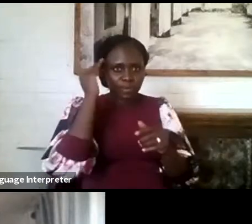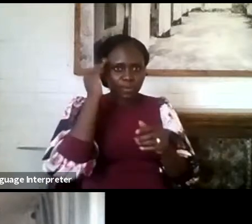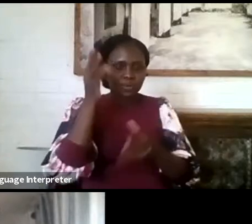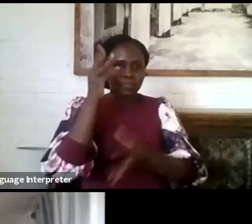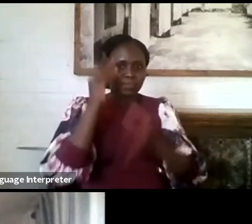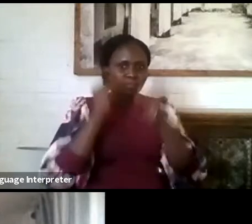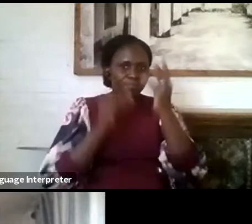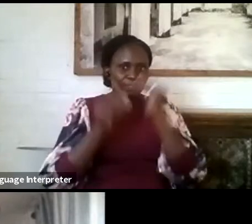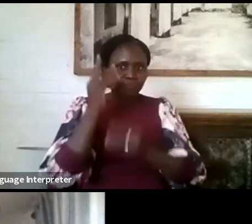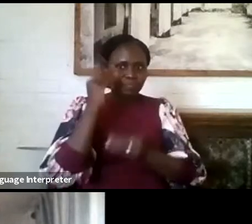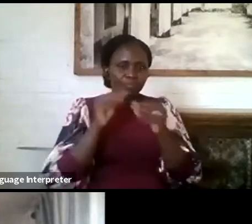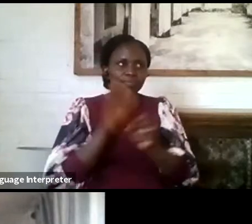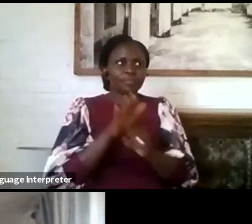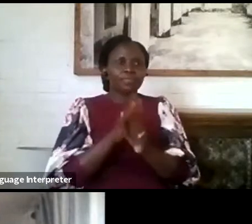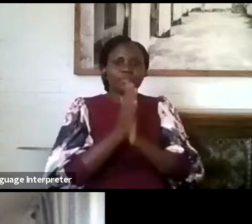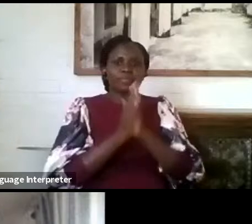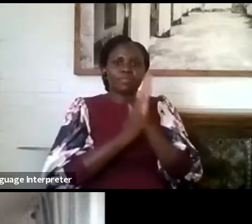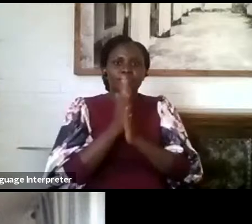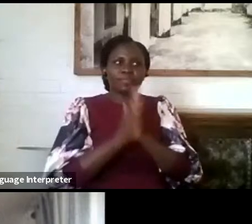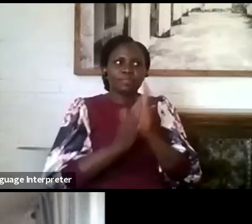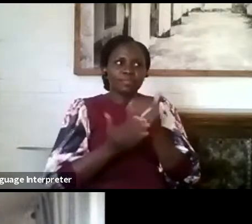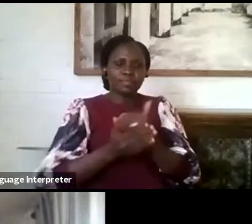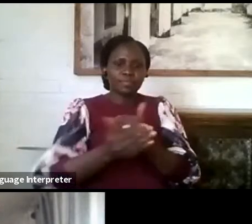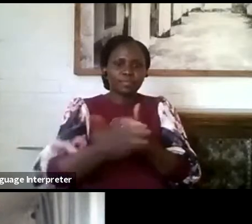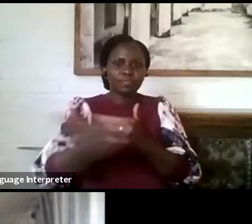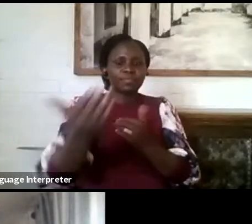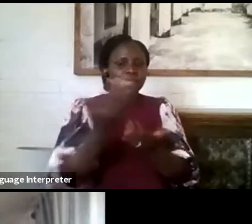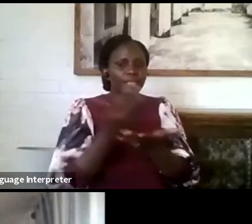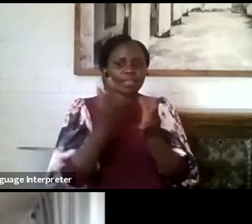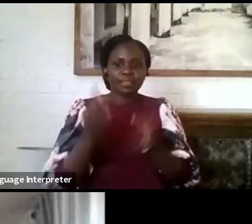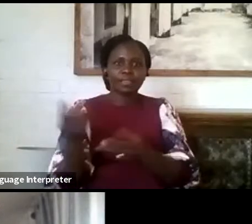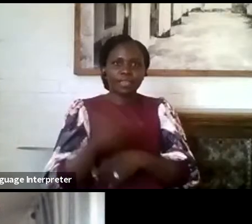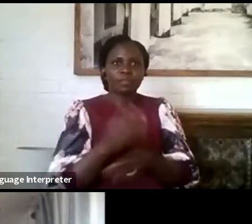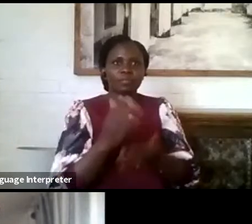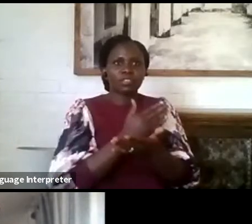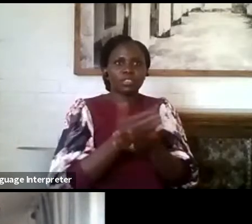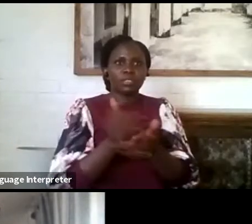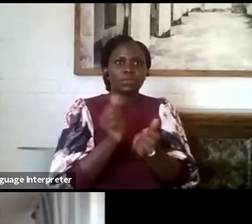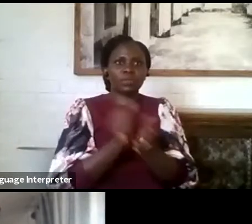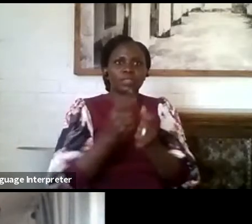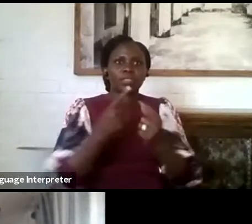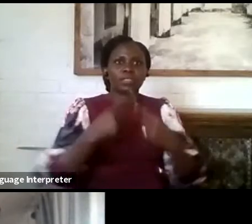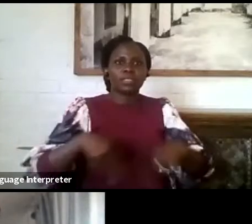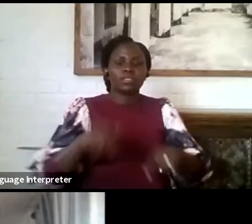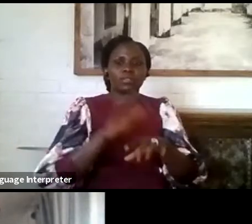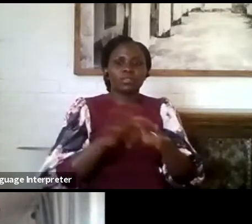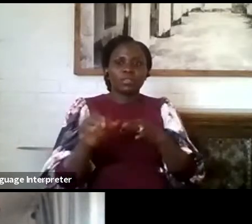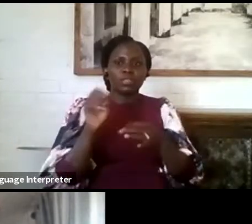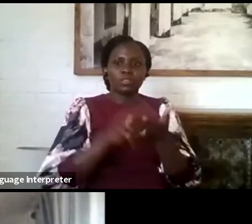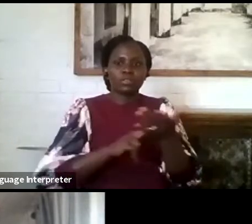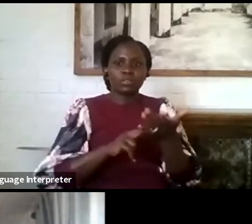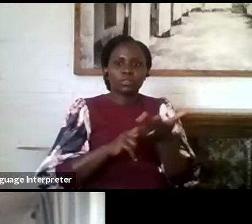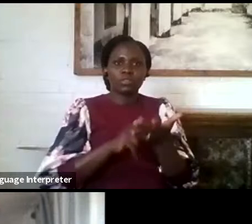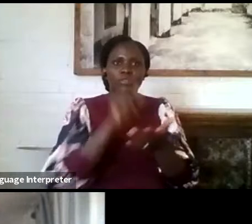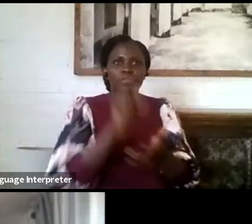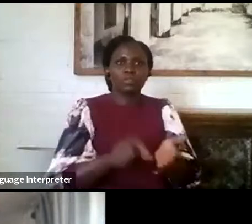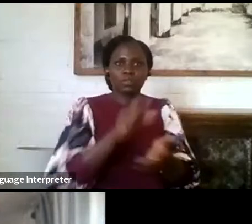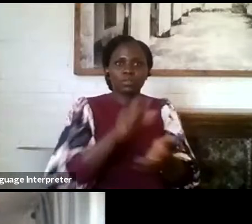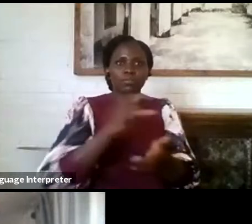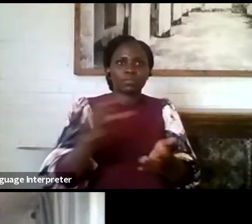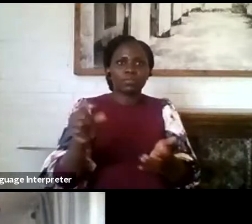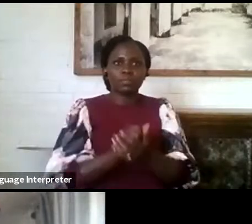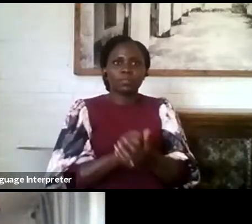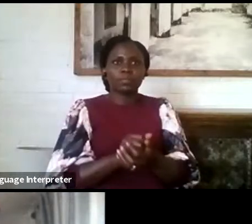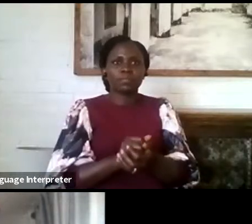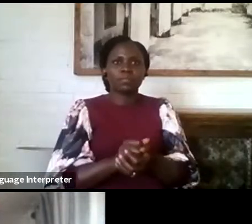forward to those insights. Whenever they come, you can always share with us online. You can remember to use the hashtag Internet Freedom Africa or